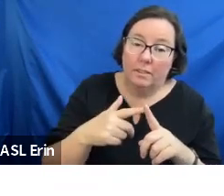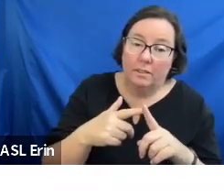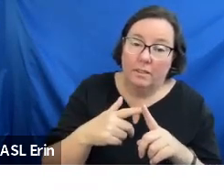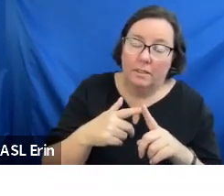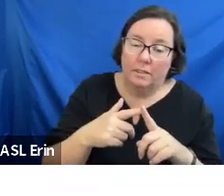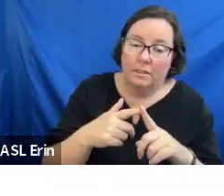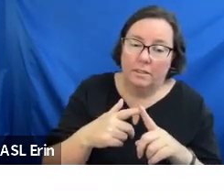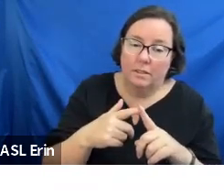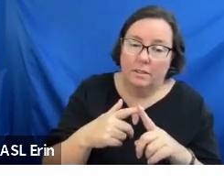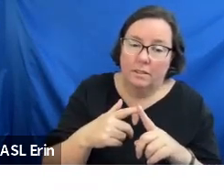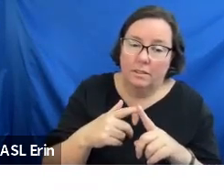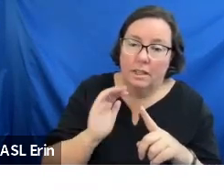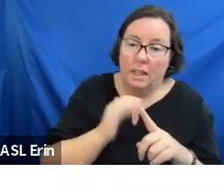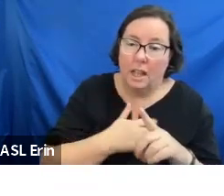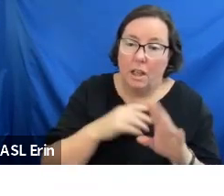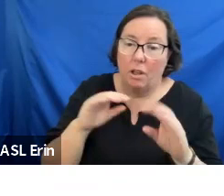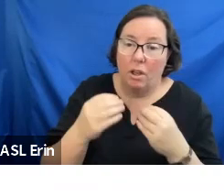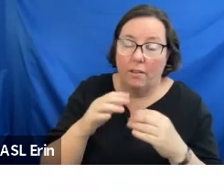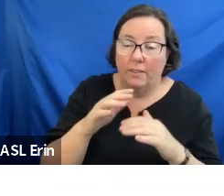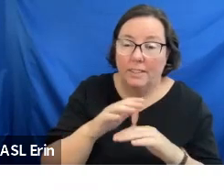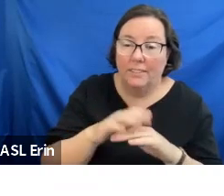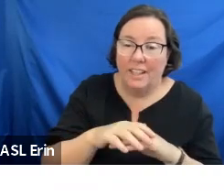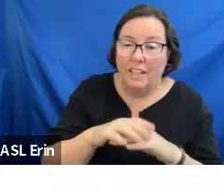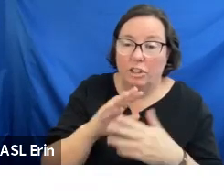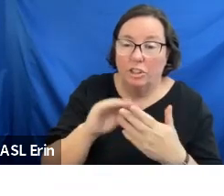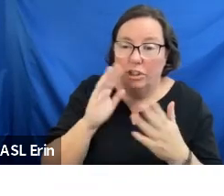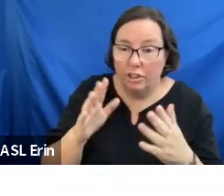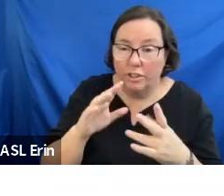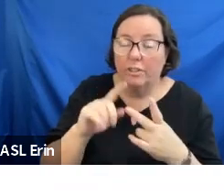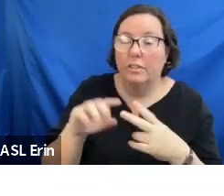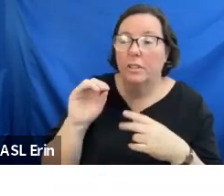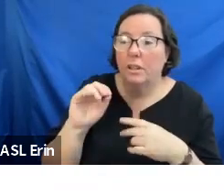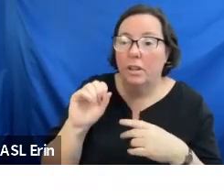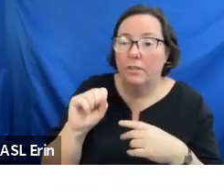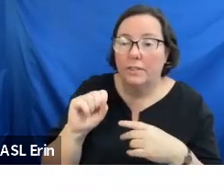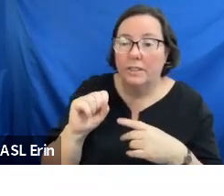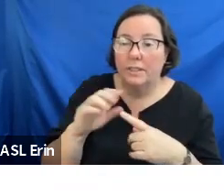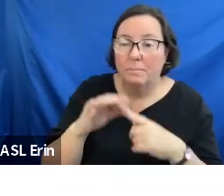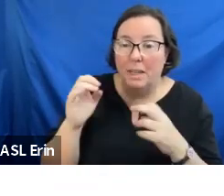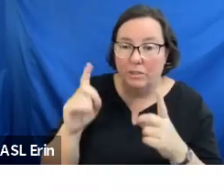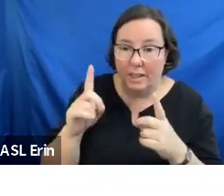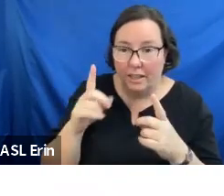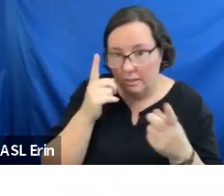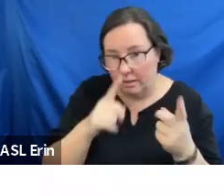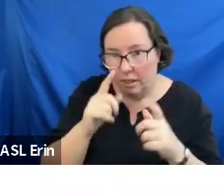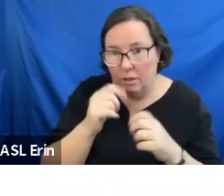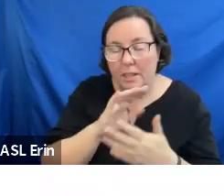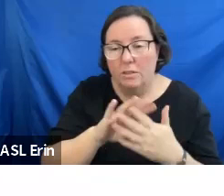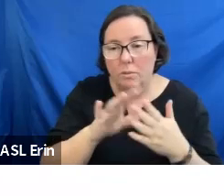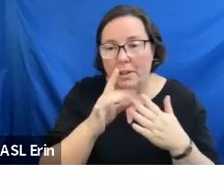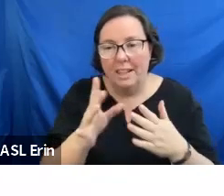our Office of English Learners and Office of Special Education will be doing with our school leaders is, again, looking at